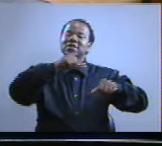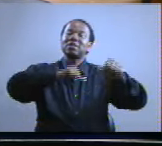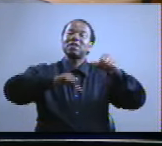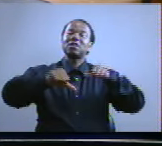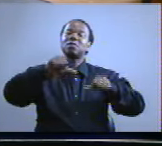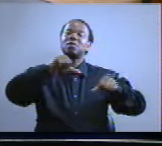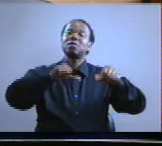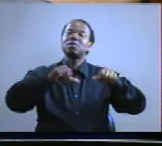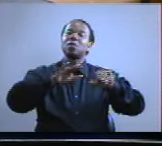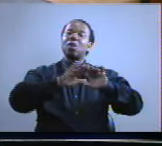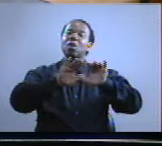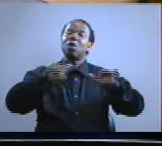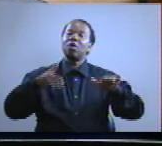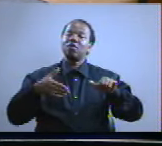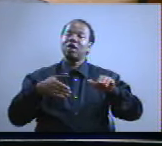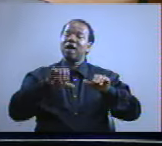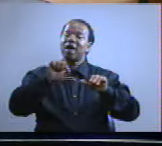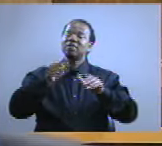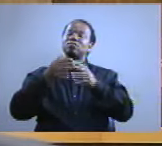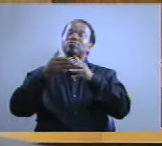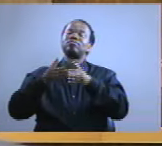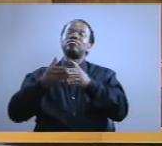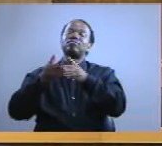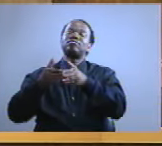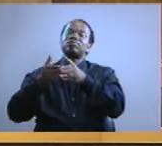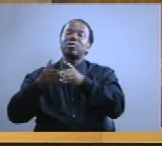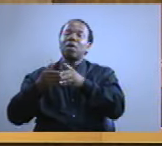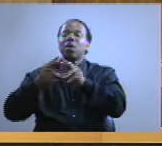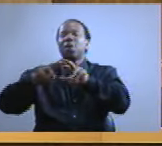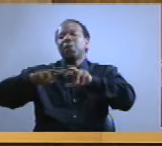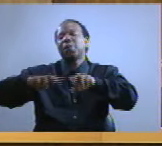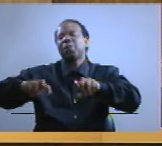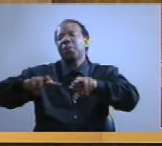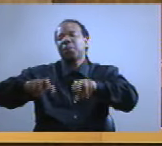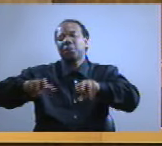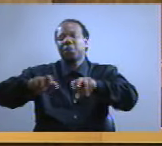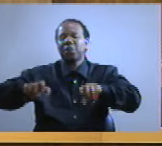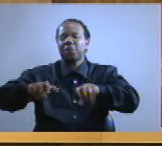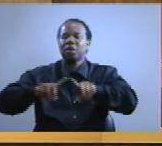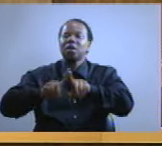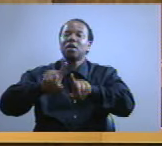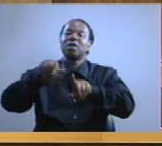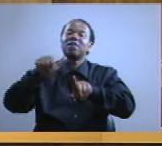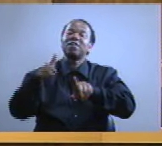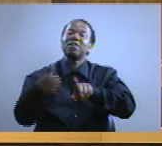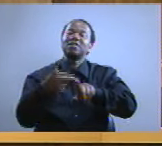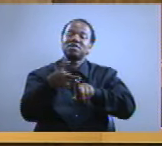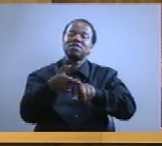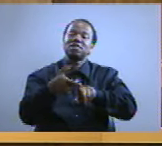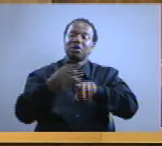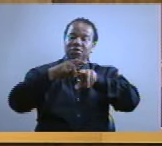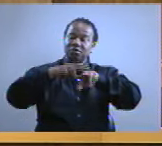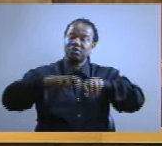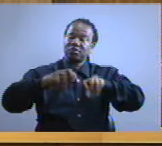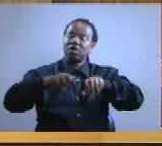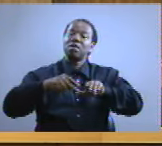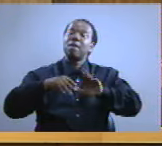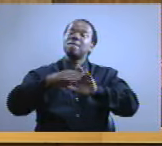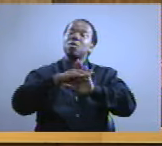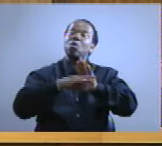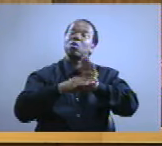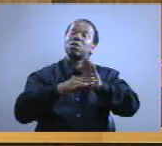SA Agulhas II as part of our extended South African National Antarctic Programme and the respective roles